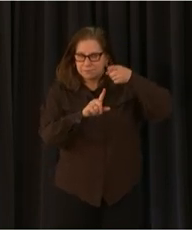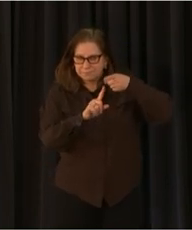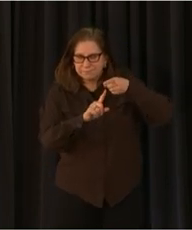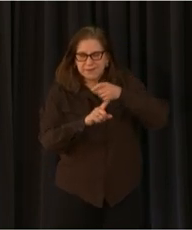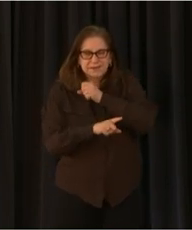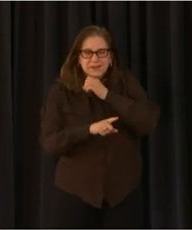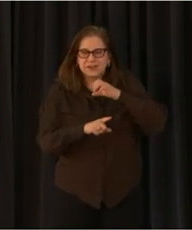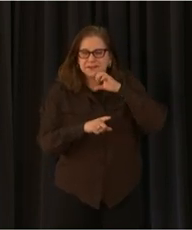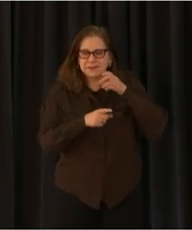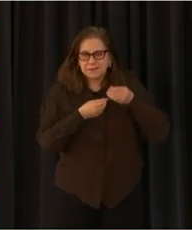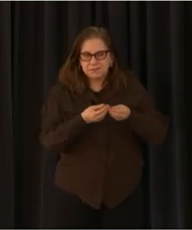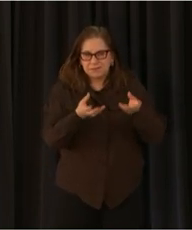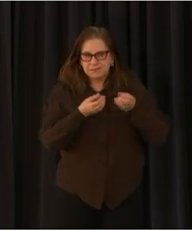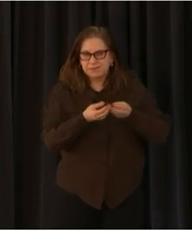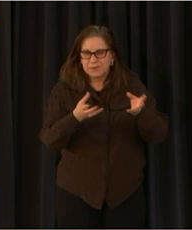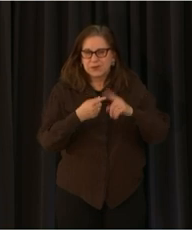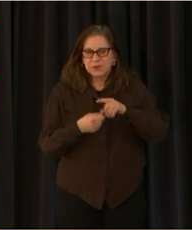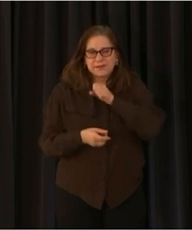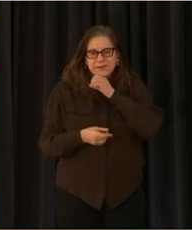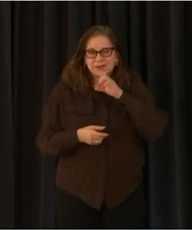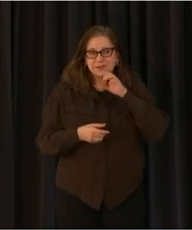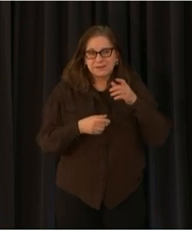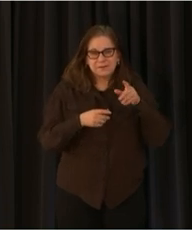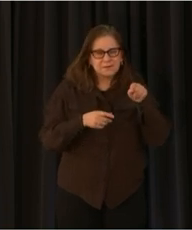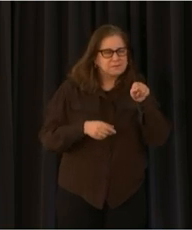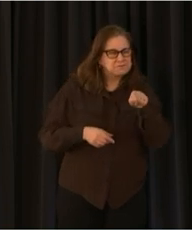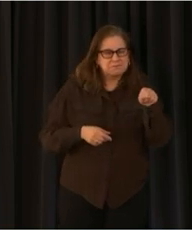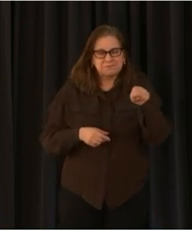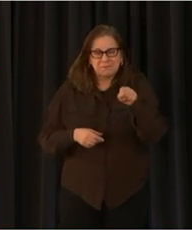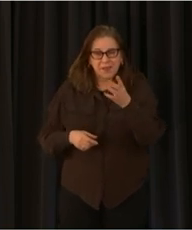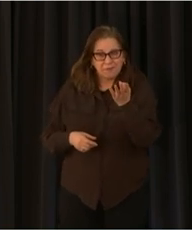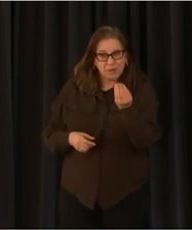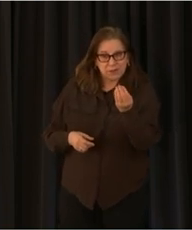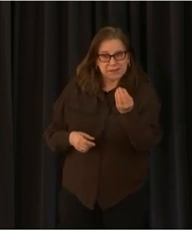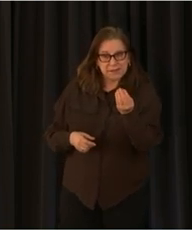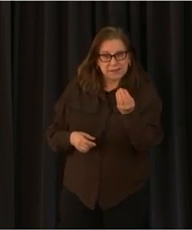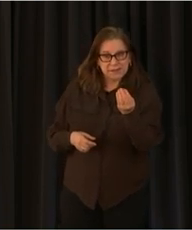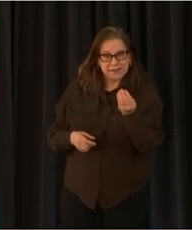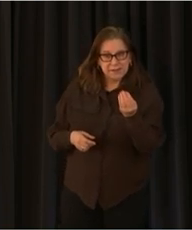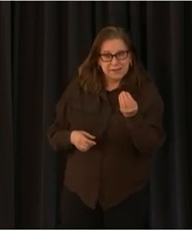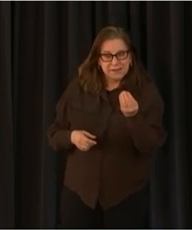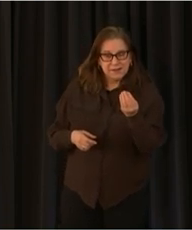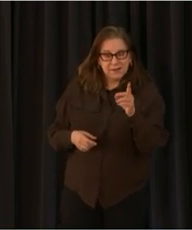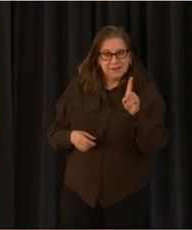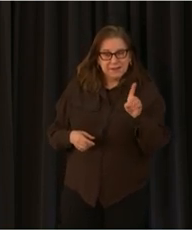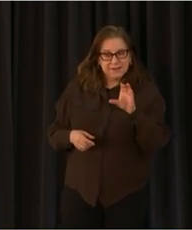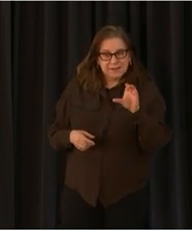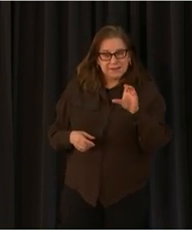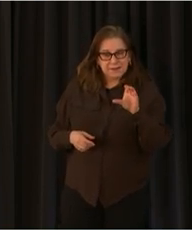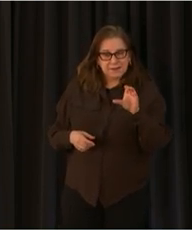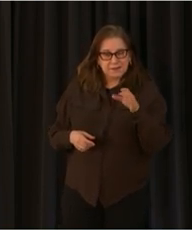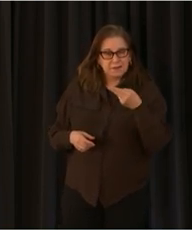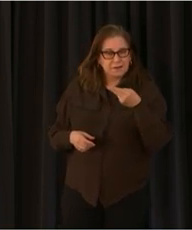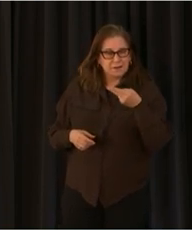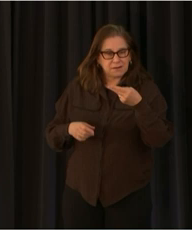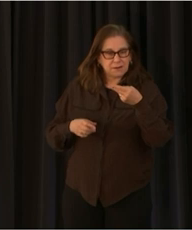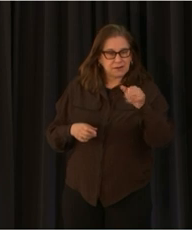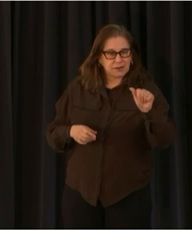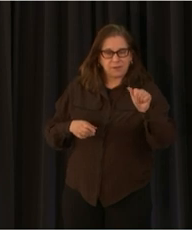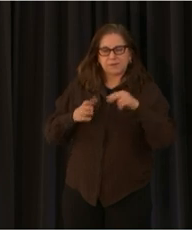properties, and vaccinations are taking place at 14 DCHA properties.